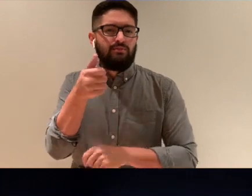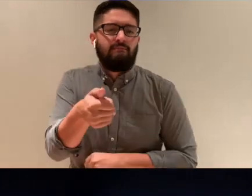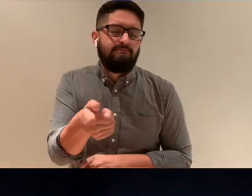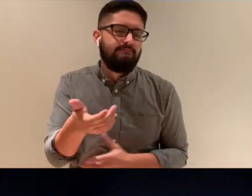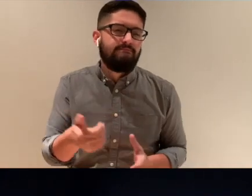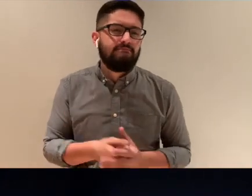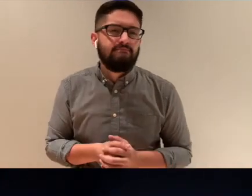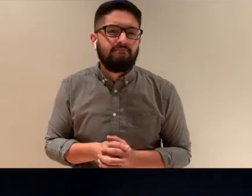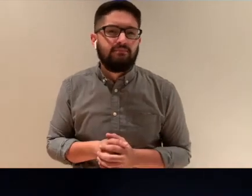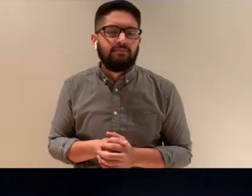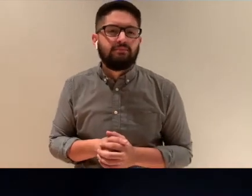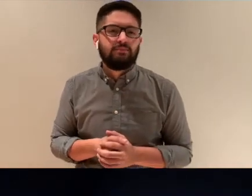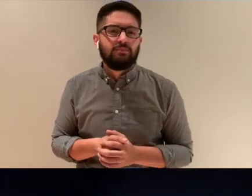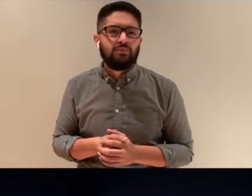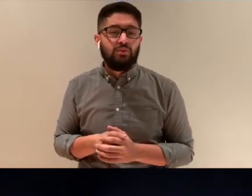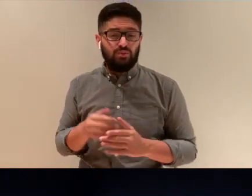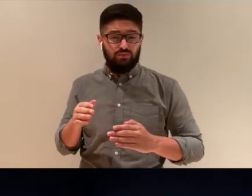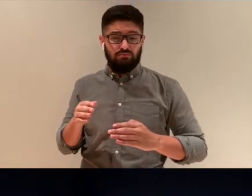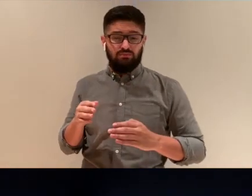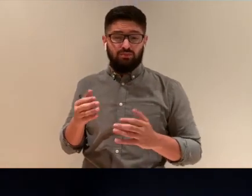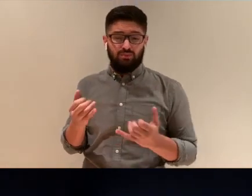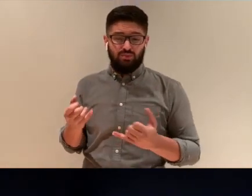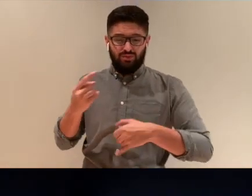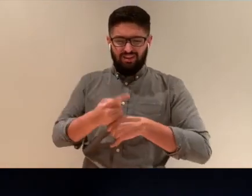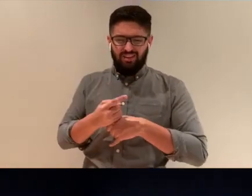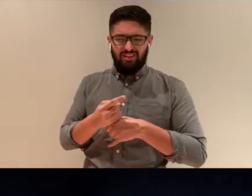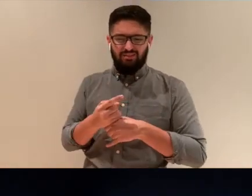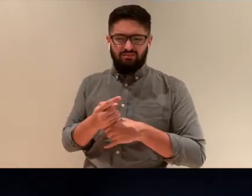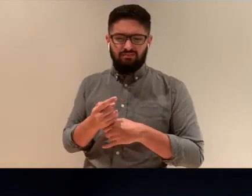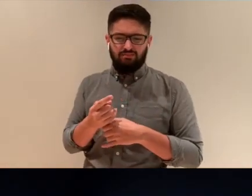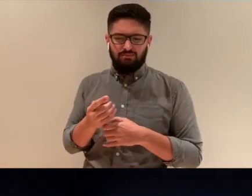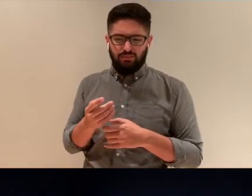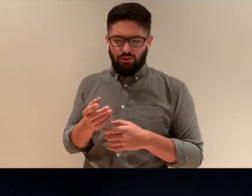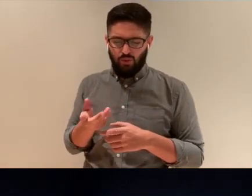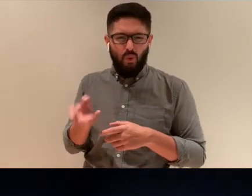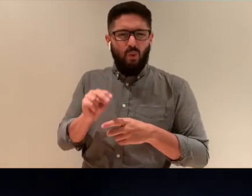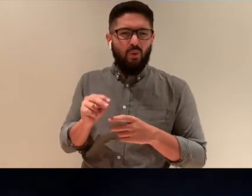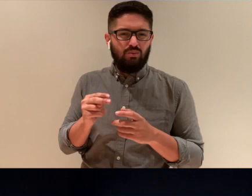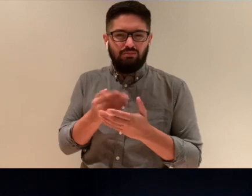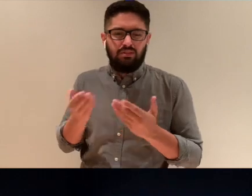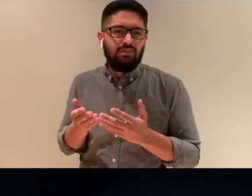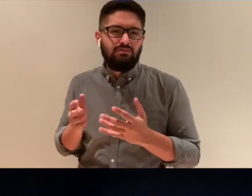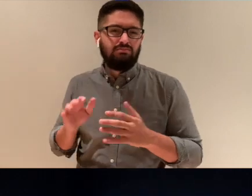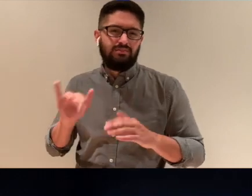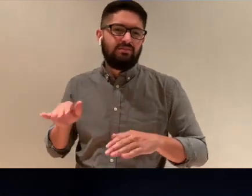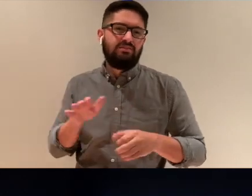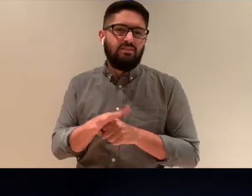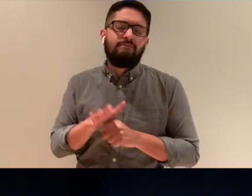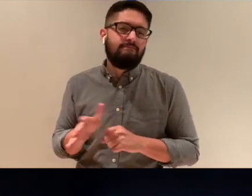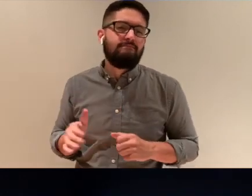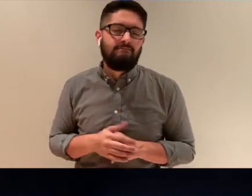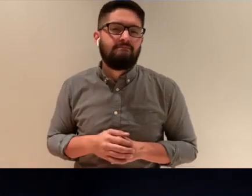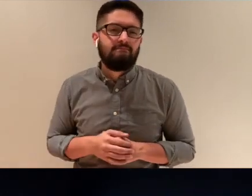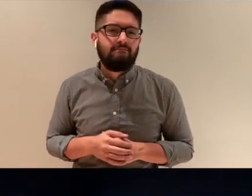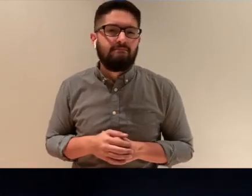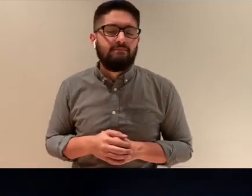itself. Sufficient for the day is its own trouble.